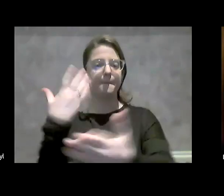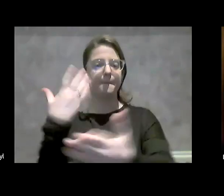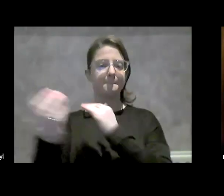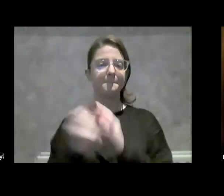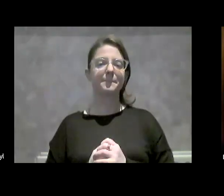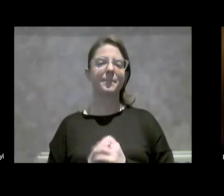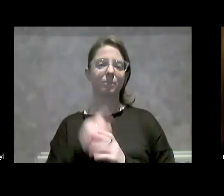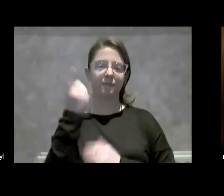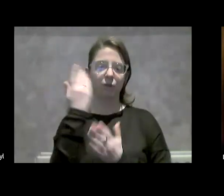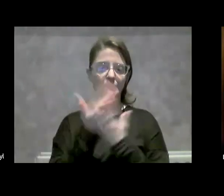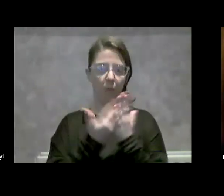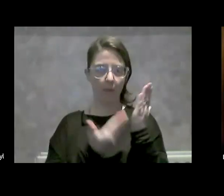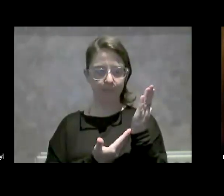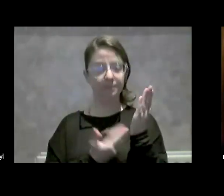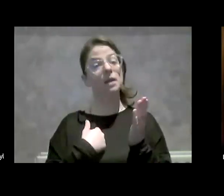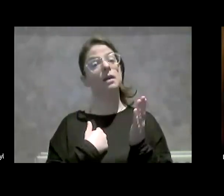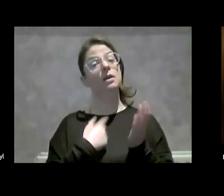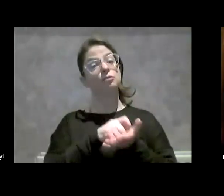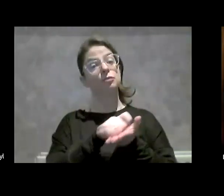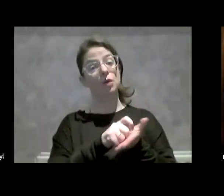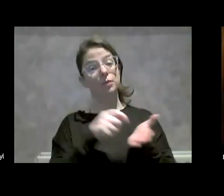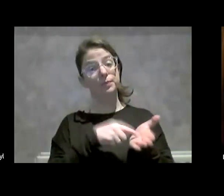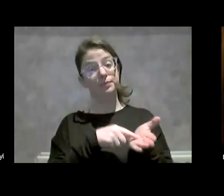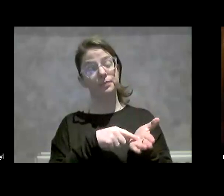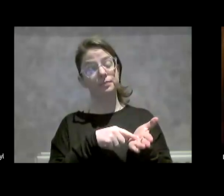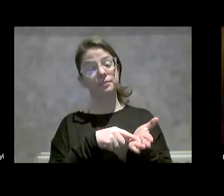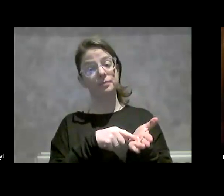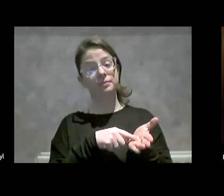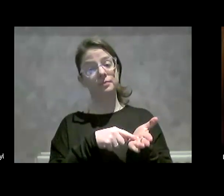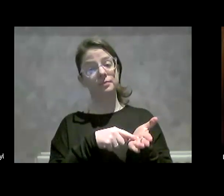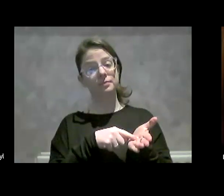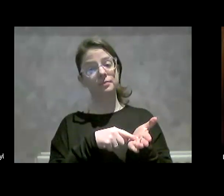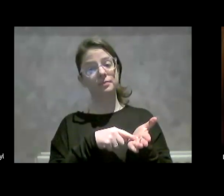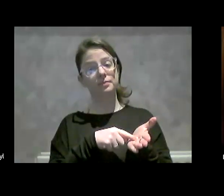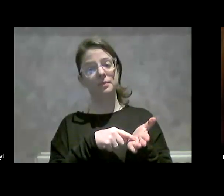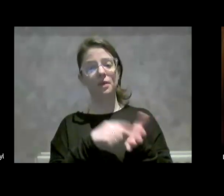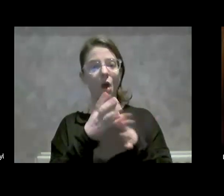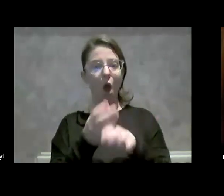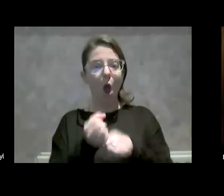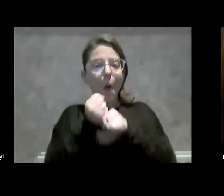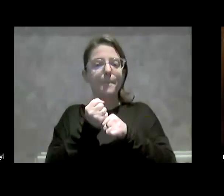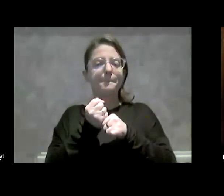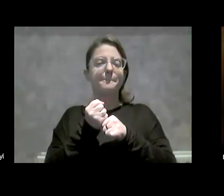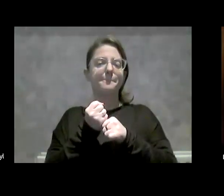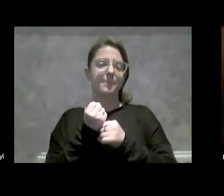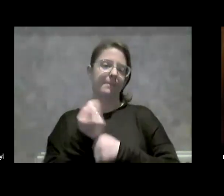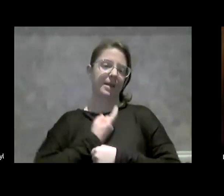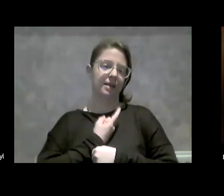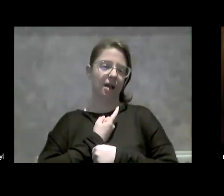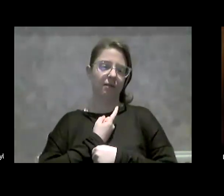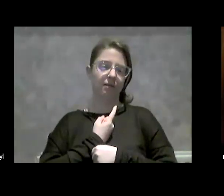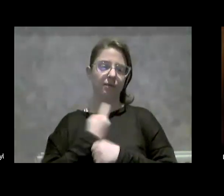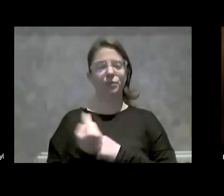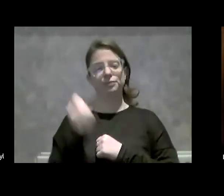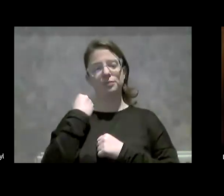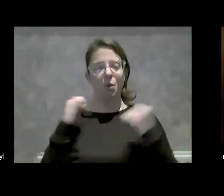my first poem, which I wrote to kind of bring a bit of hope to myself during a hard